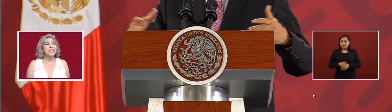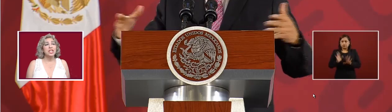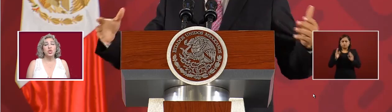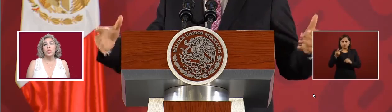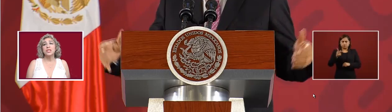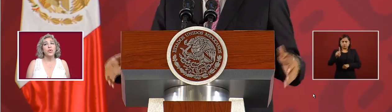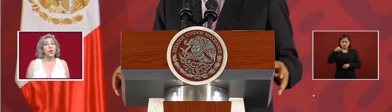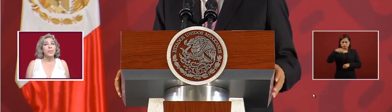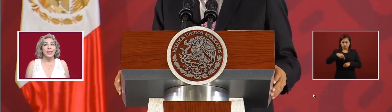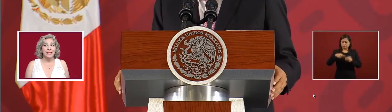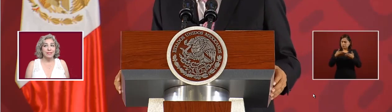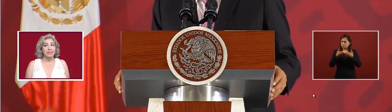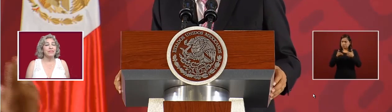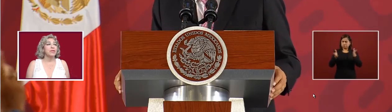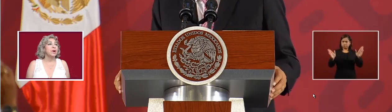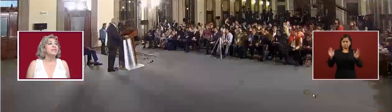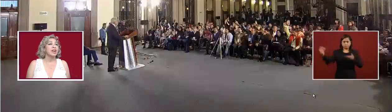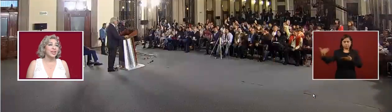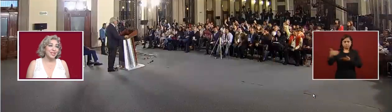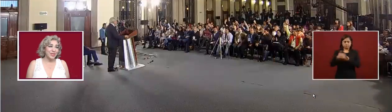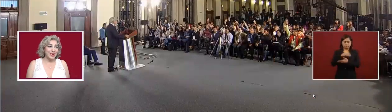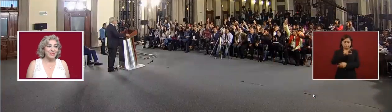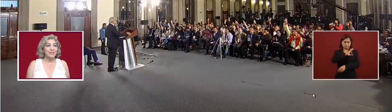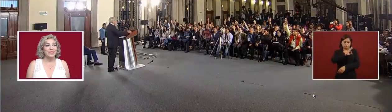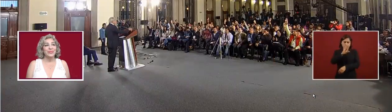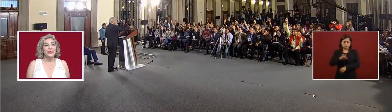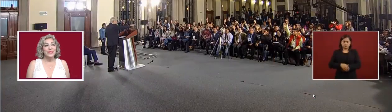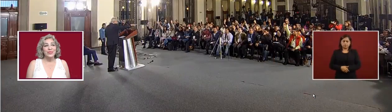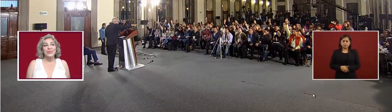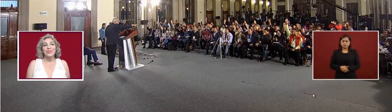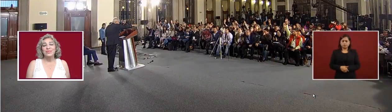But, the doors are open for, of our country.